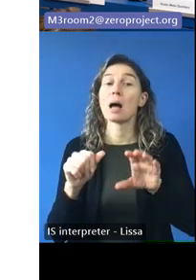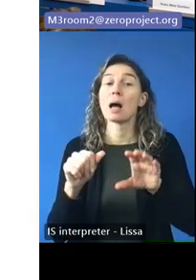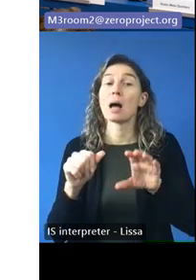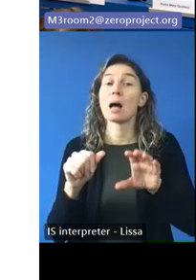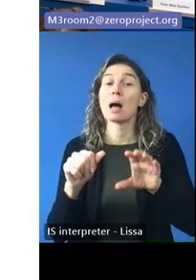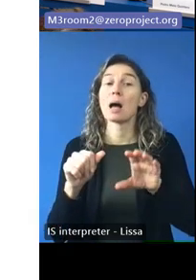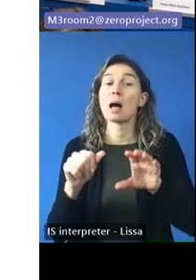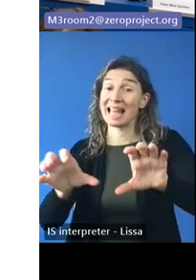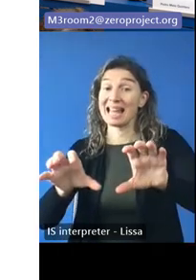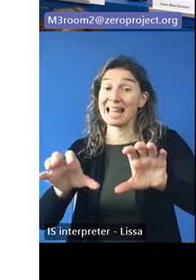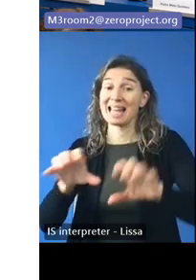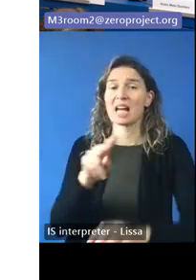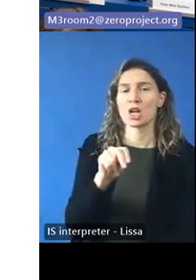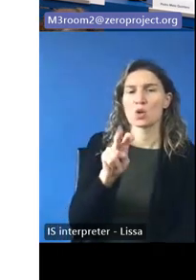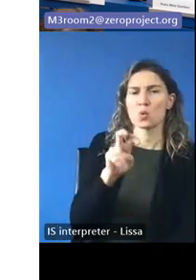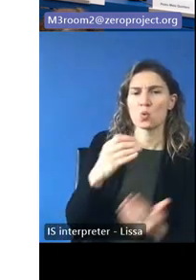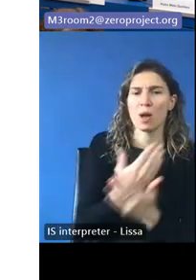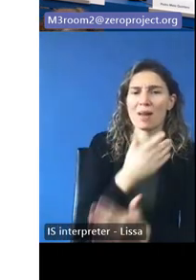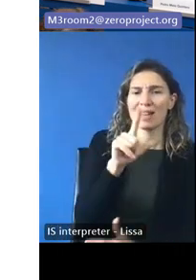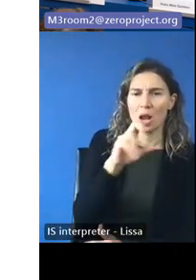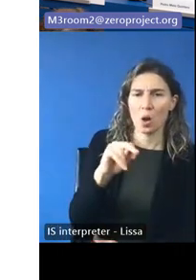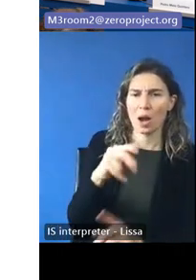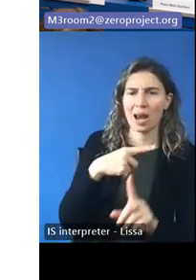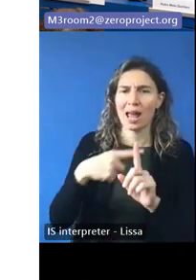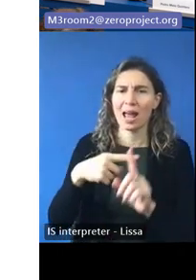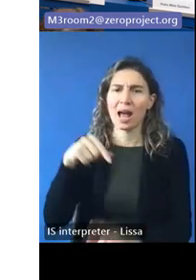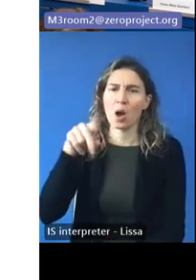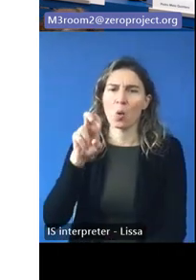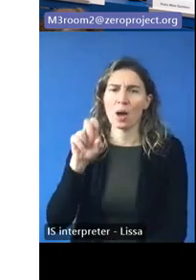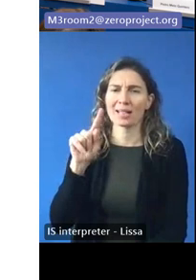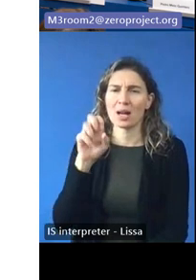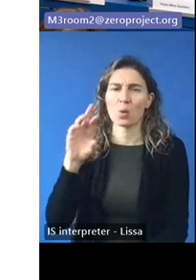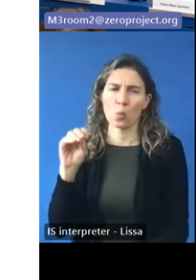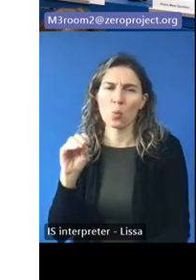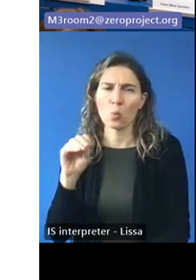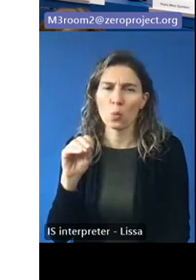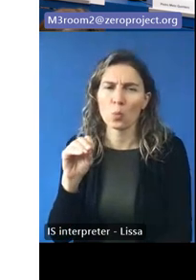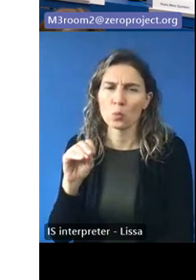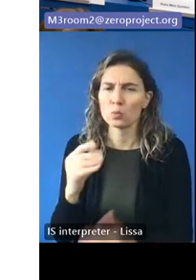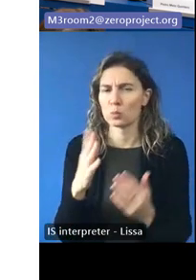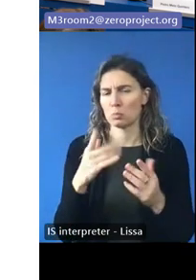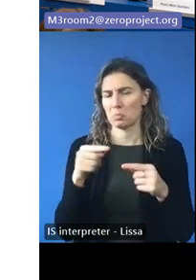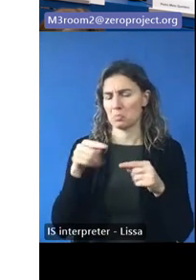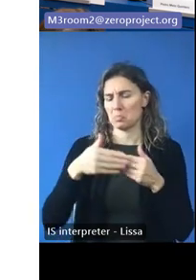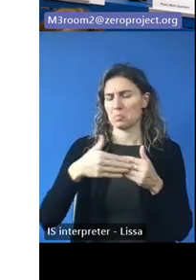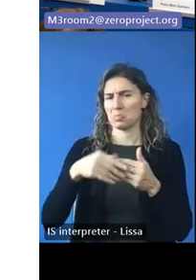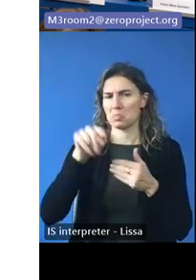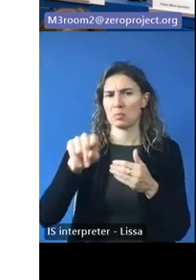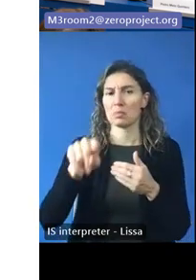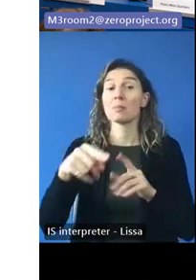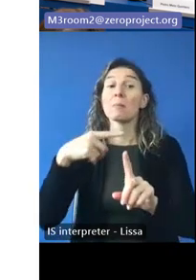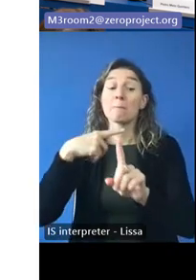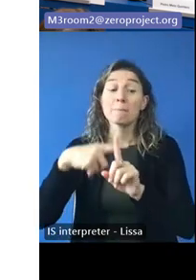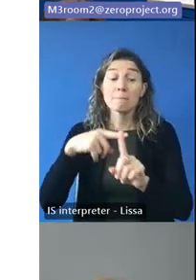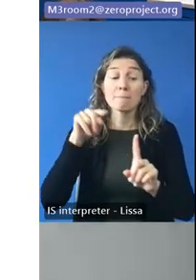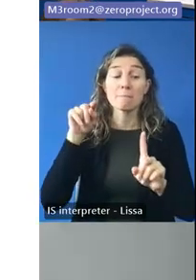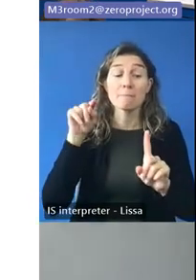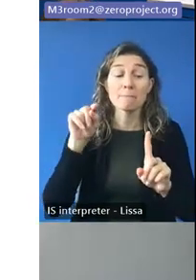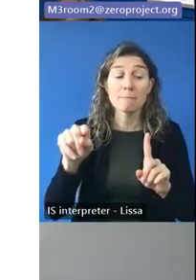states, Nuevo León and Querétaro. In addition to training for public servants of the state system of violence,